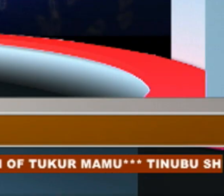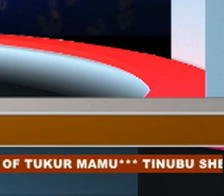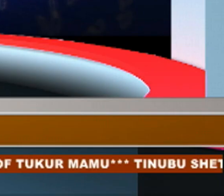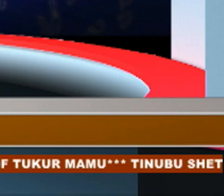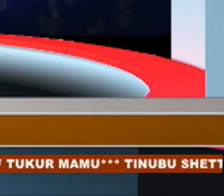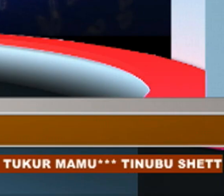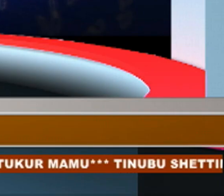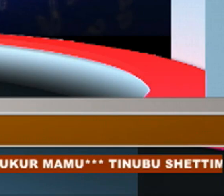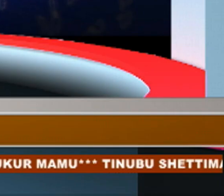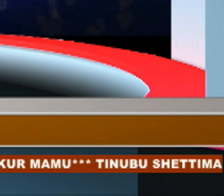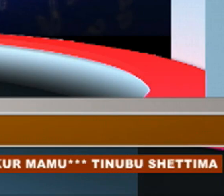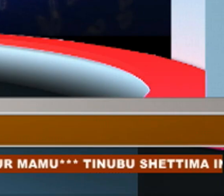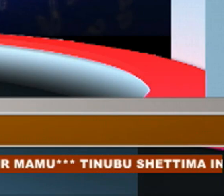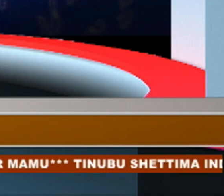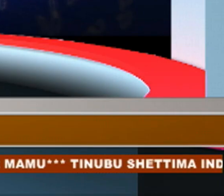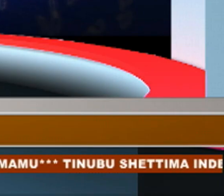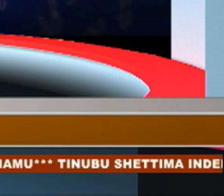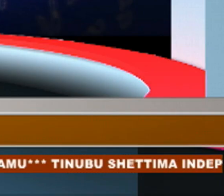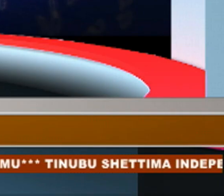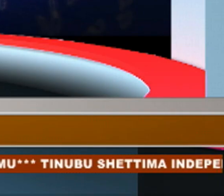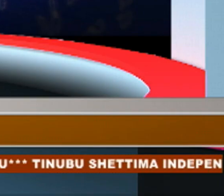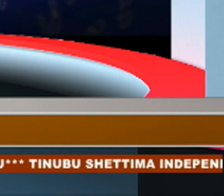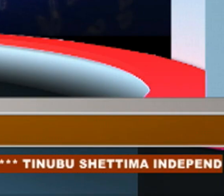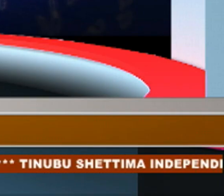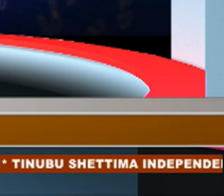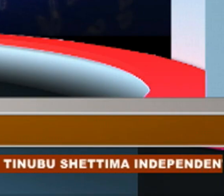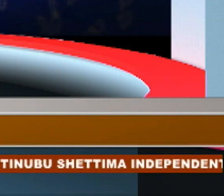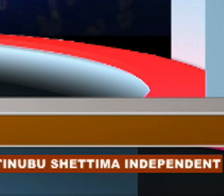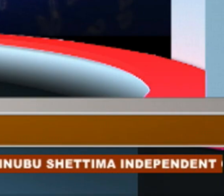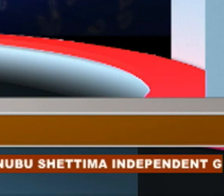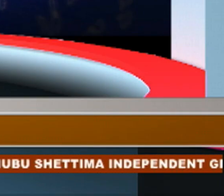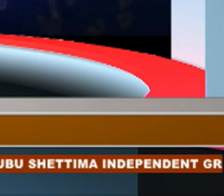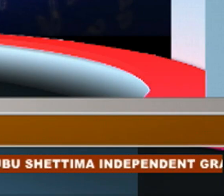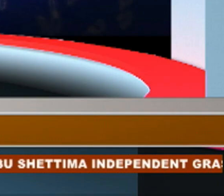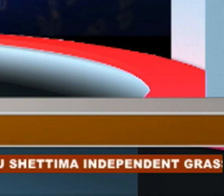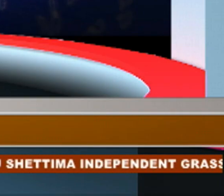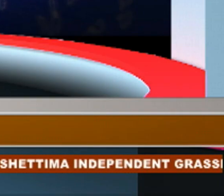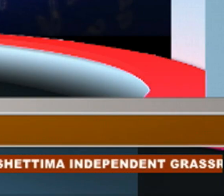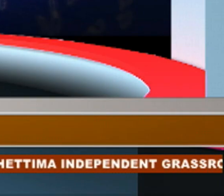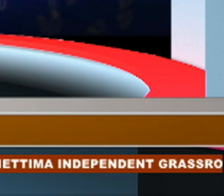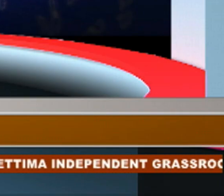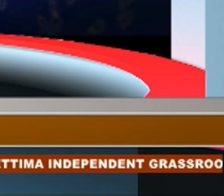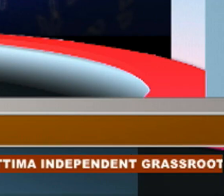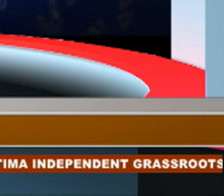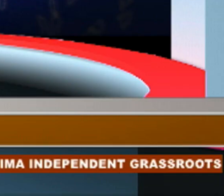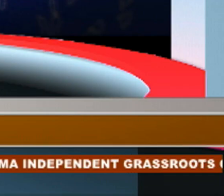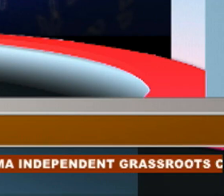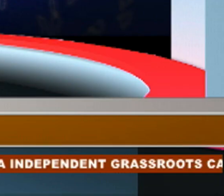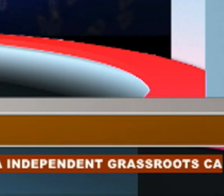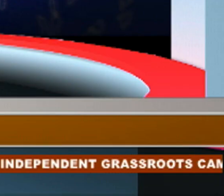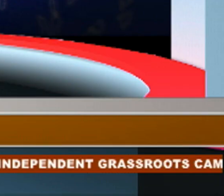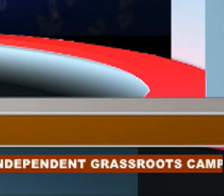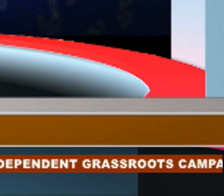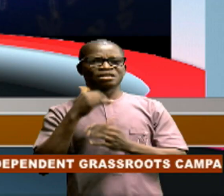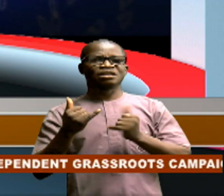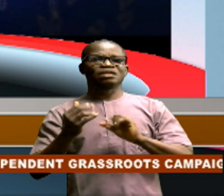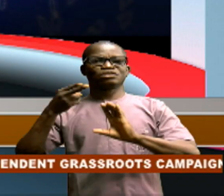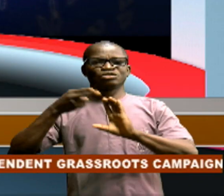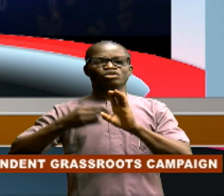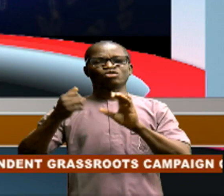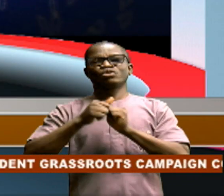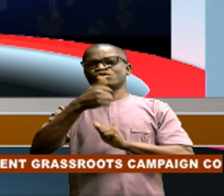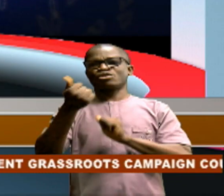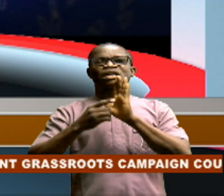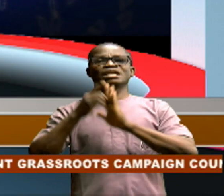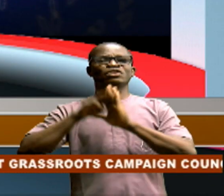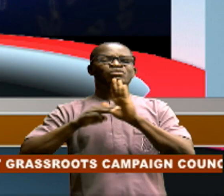with 60 people will leave Sudan daily. Let's now join Musa Baba Aliyu for details of this and other developing stories